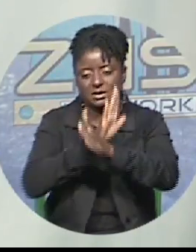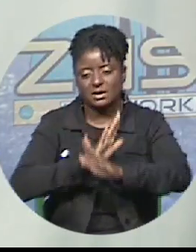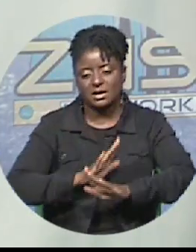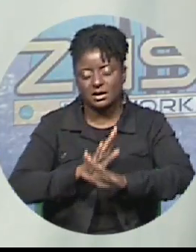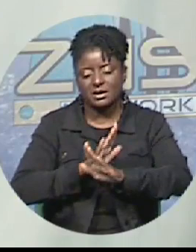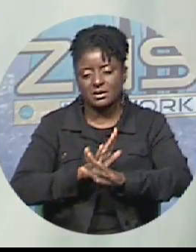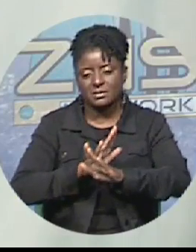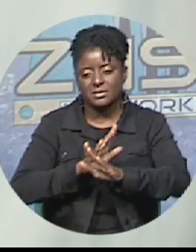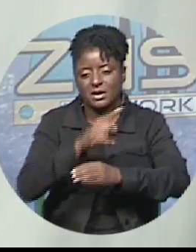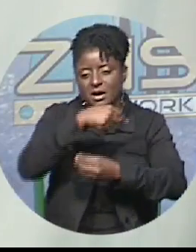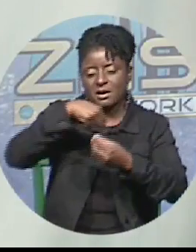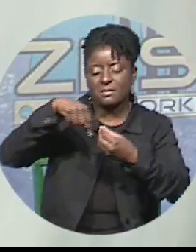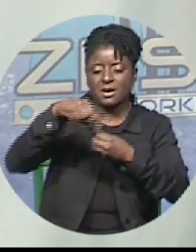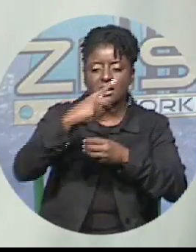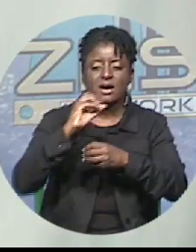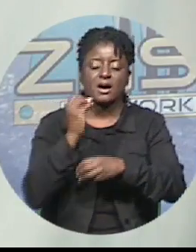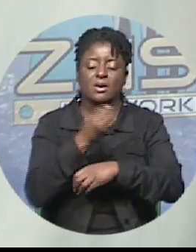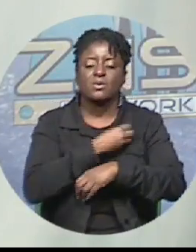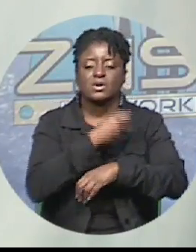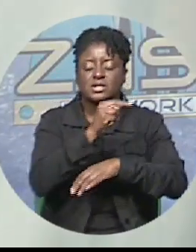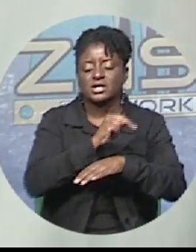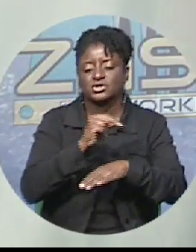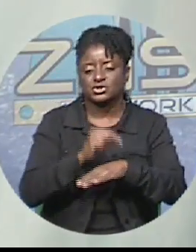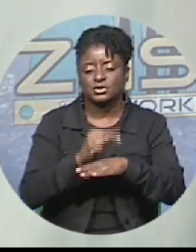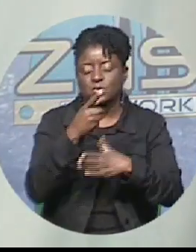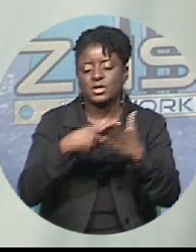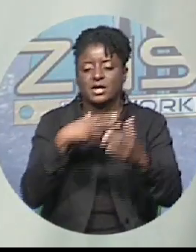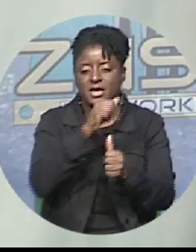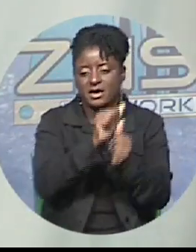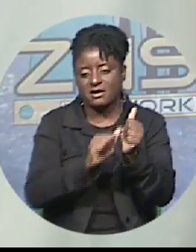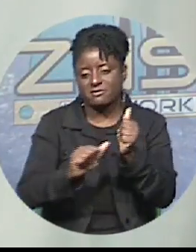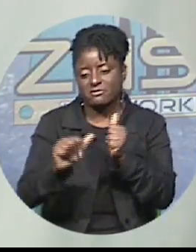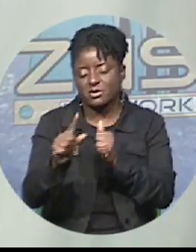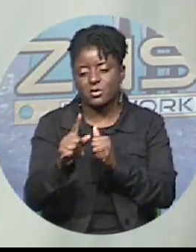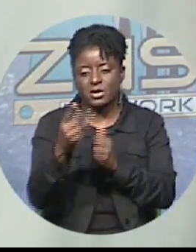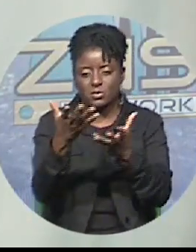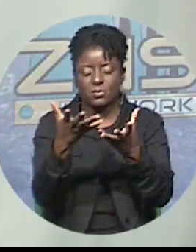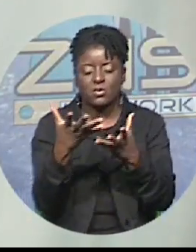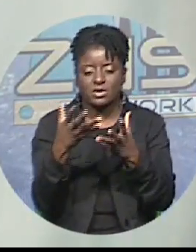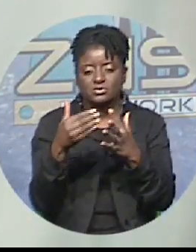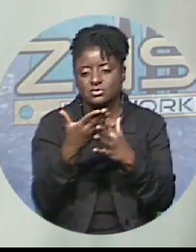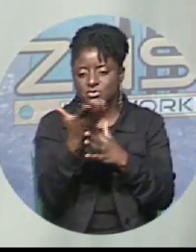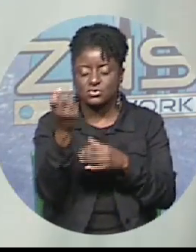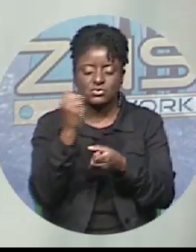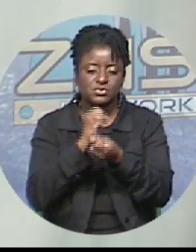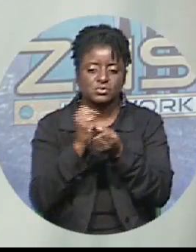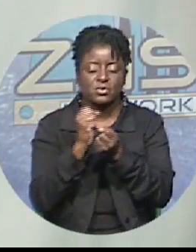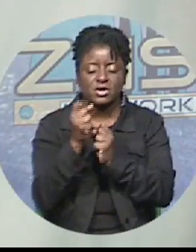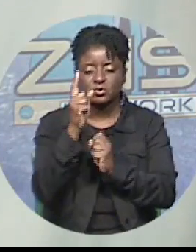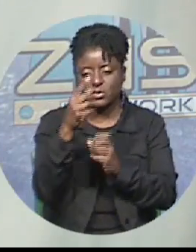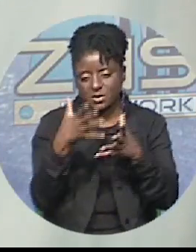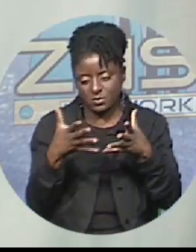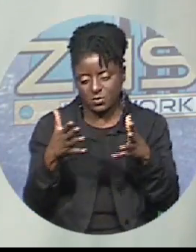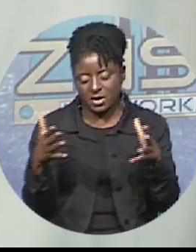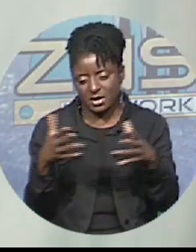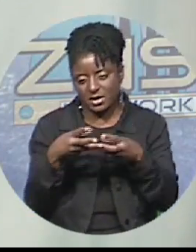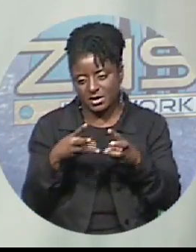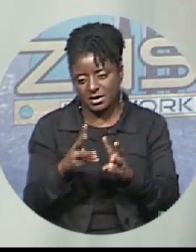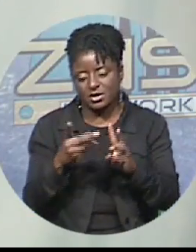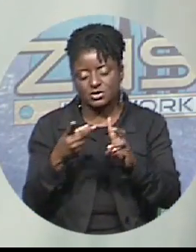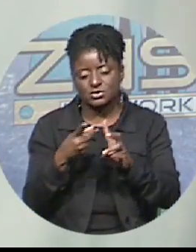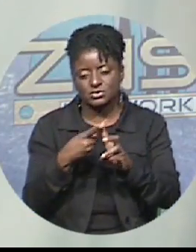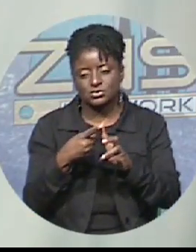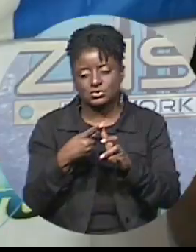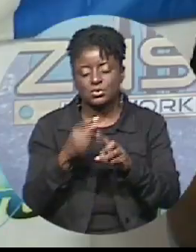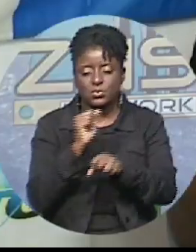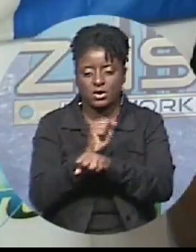is, I think, above all what everybody wants. And so through sport, that is one of the major ways in which we can actually try to